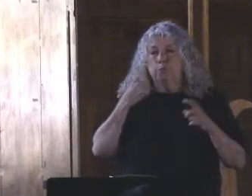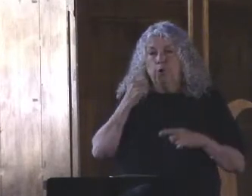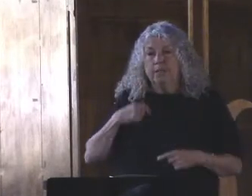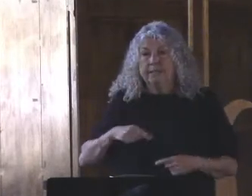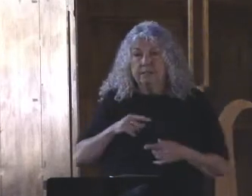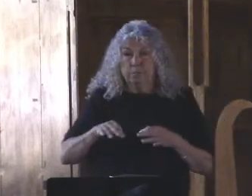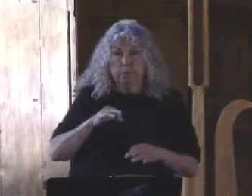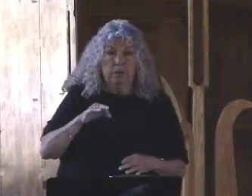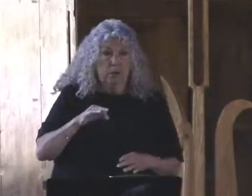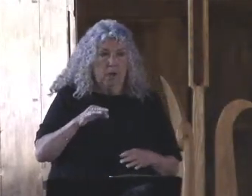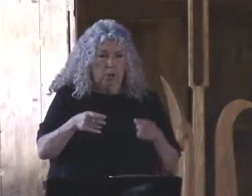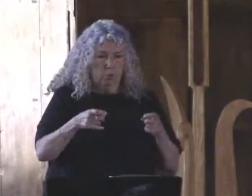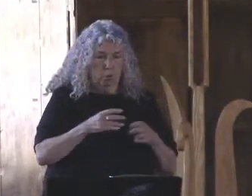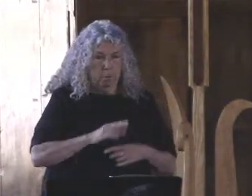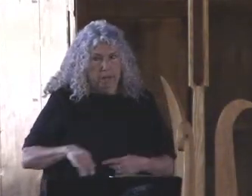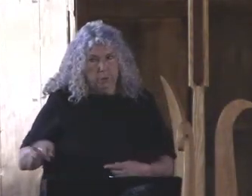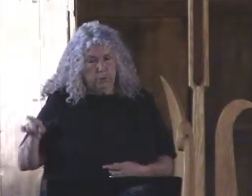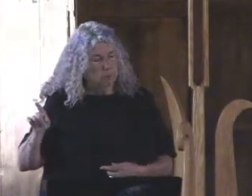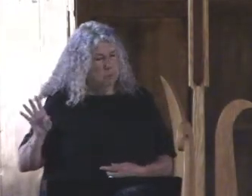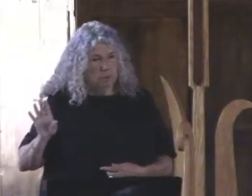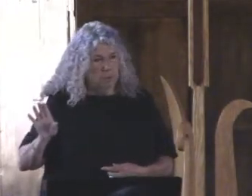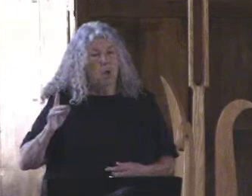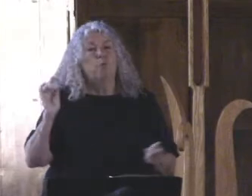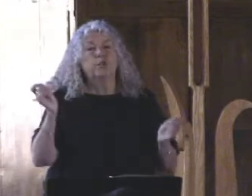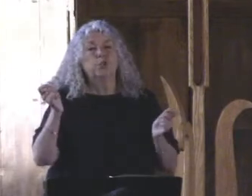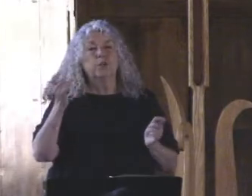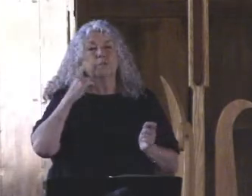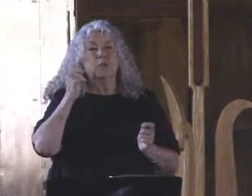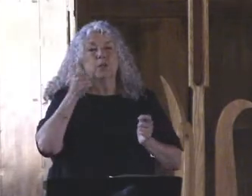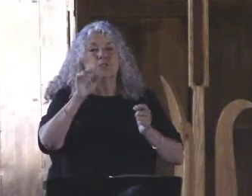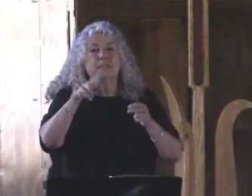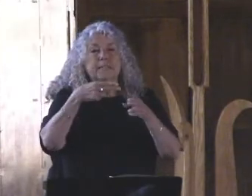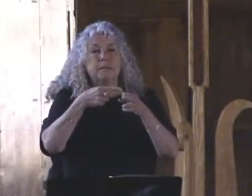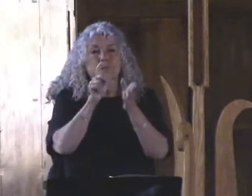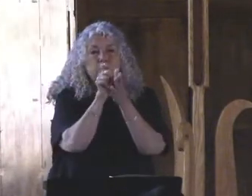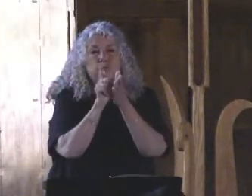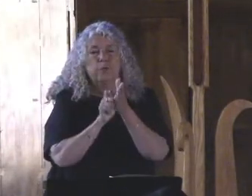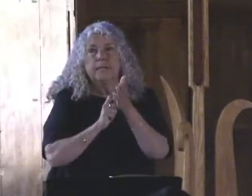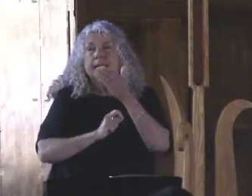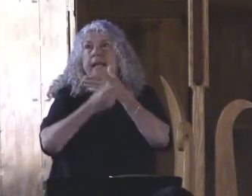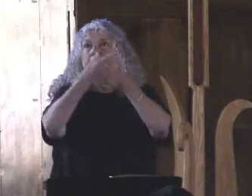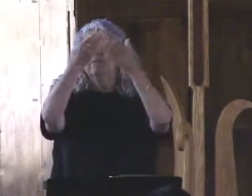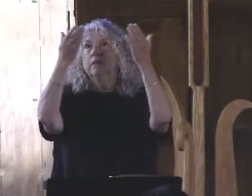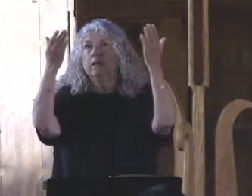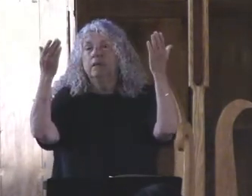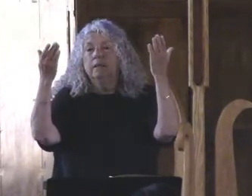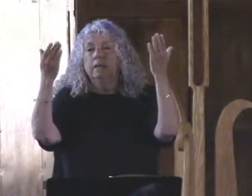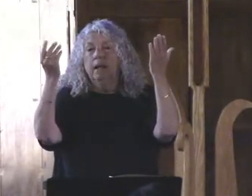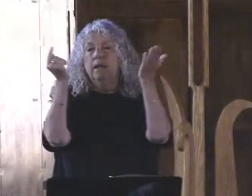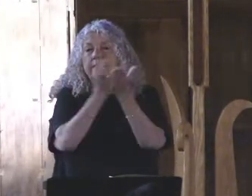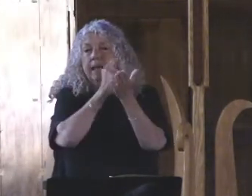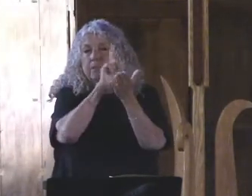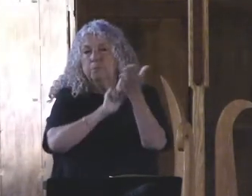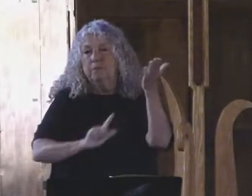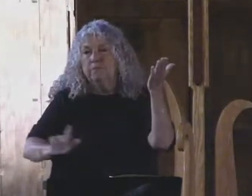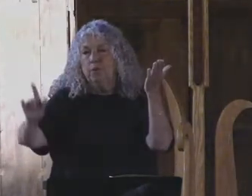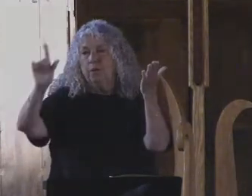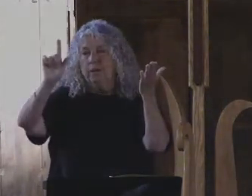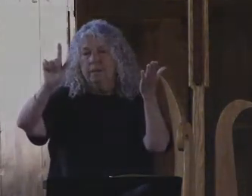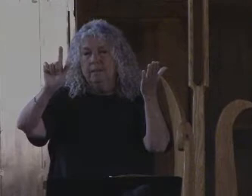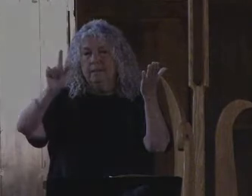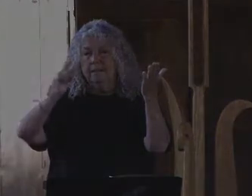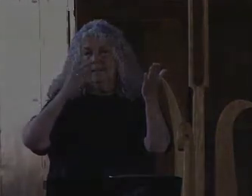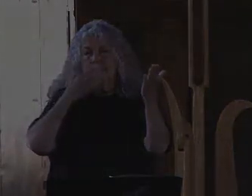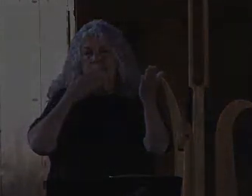because the spirits are subject to you. Rejoice because your names are written in heaven. The Gospel of the Lord.